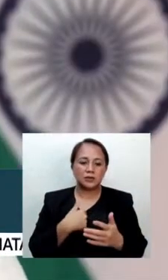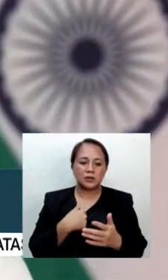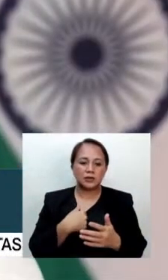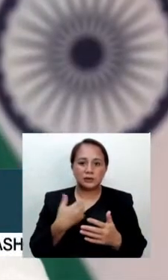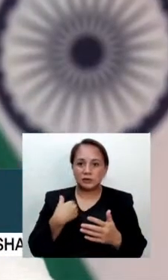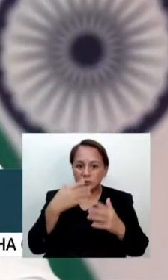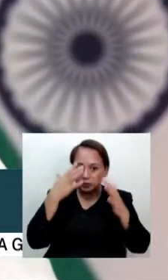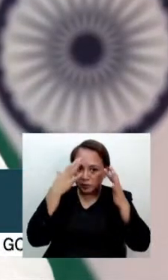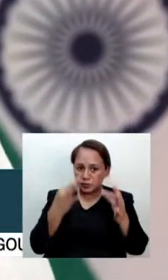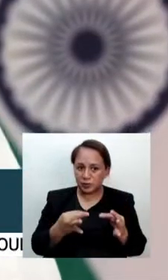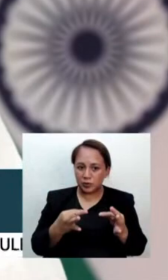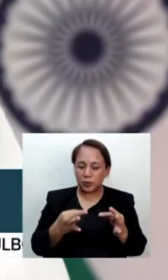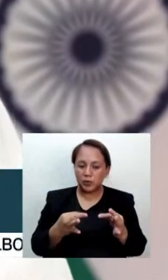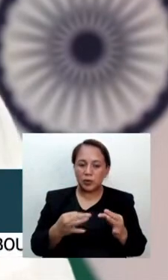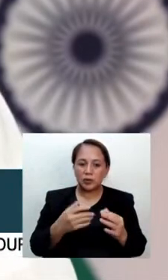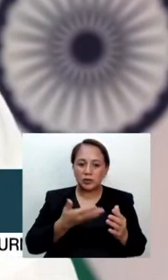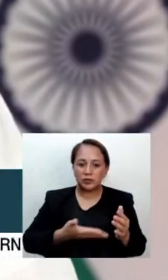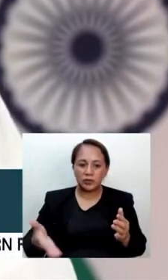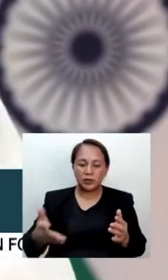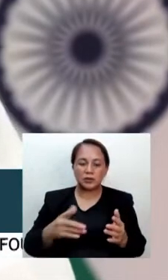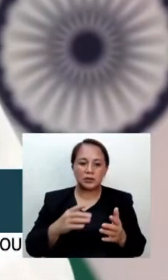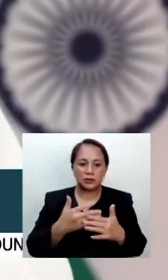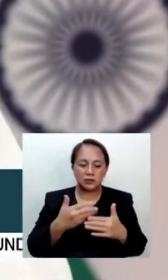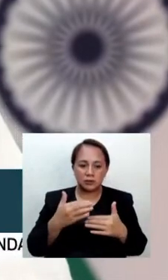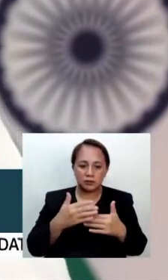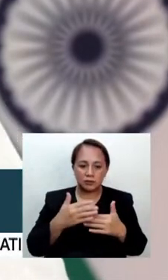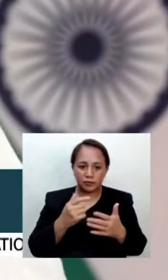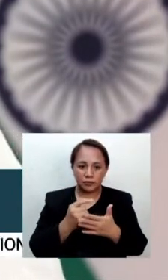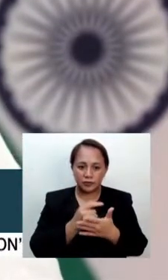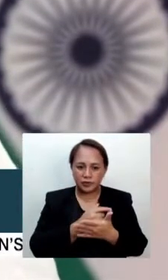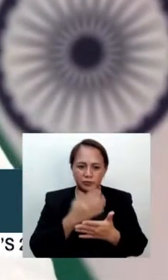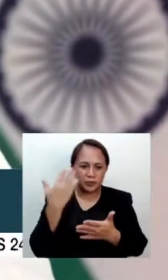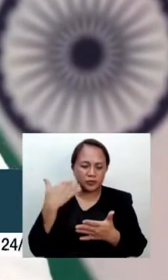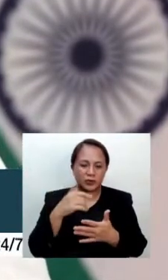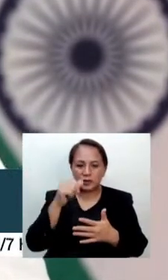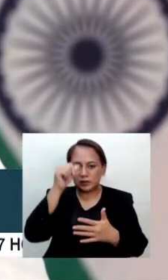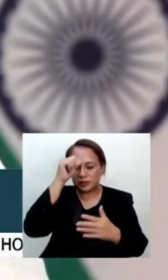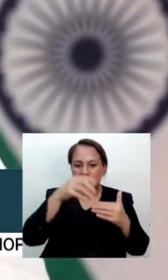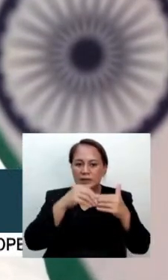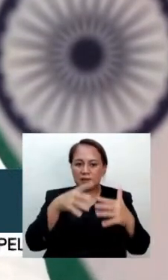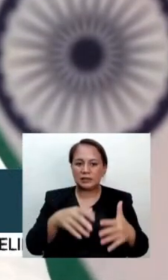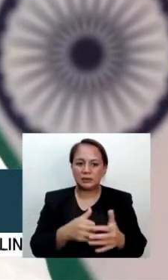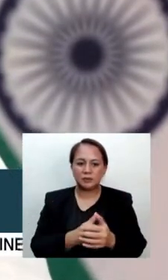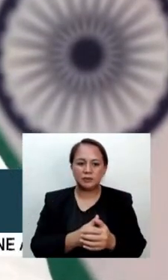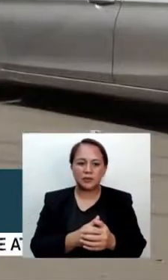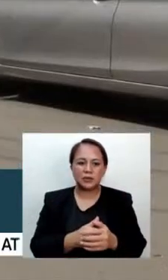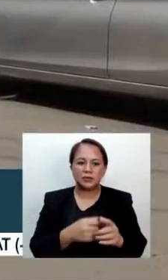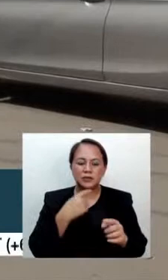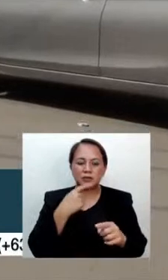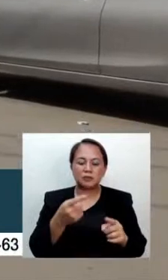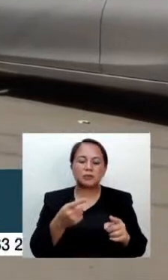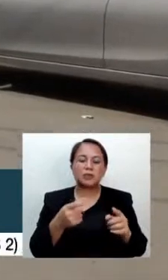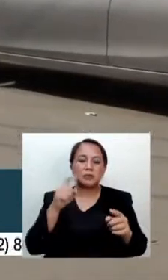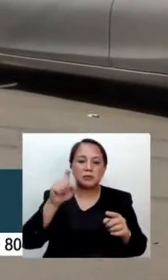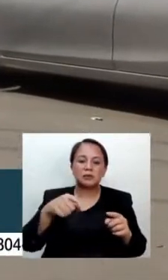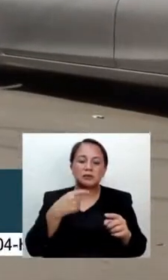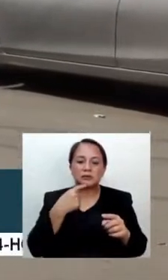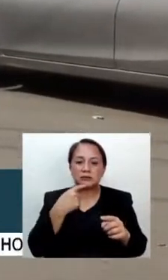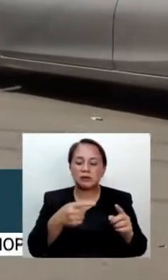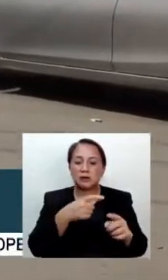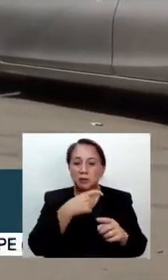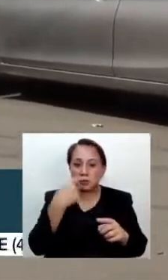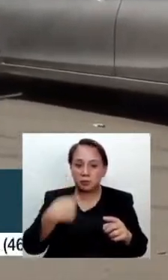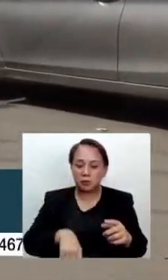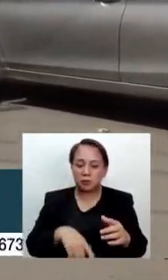on Modi's invitation until a few weeks ago because of the Indian leader's reluctance to condemn Russia's invasion of Ukraine and a jump